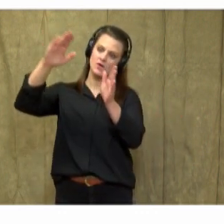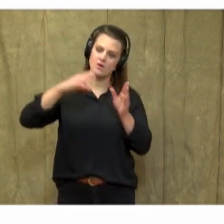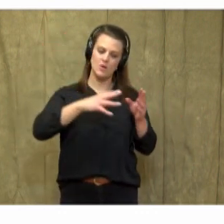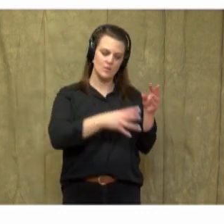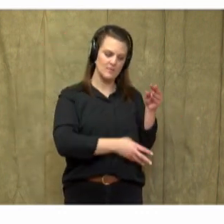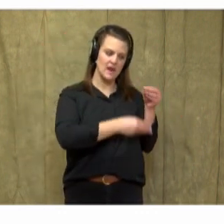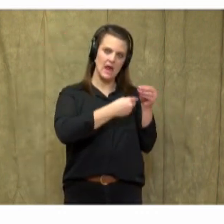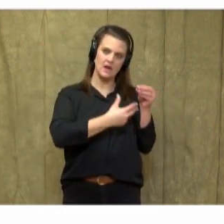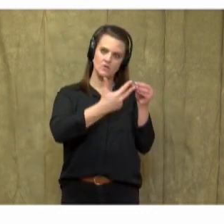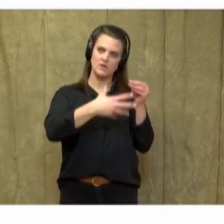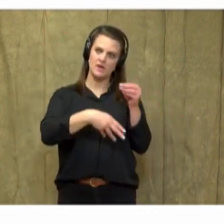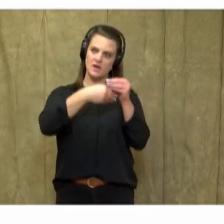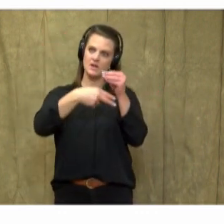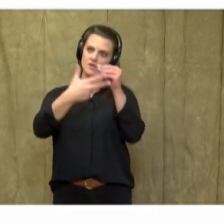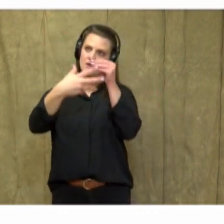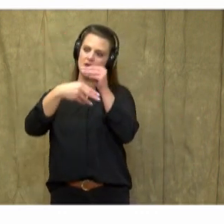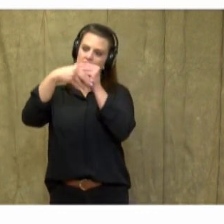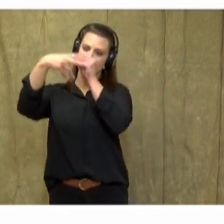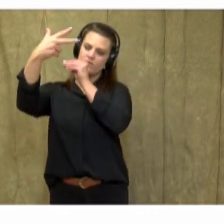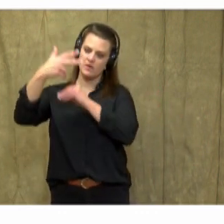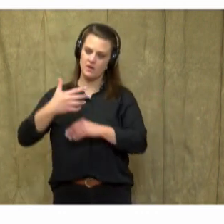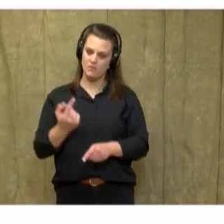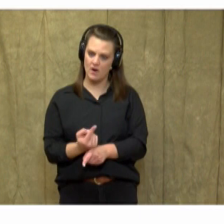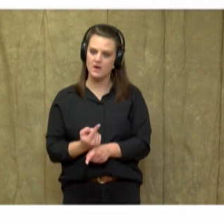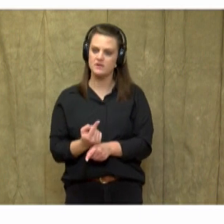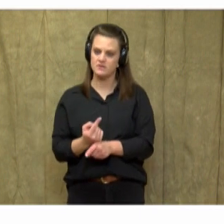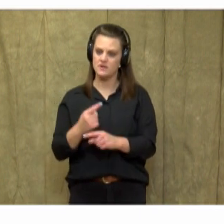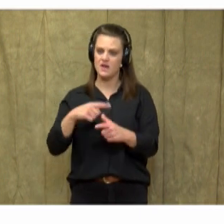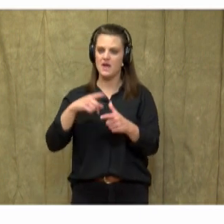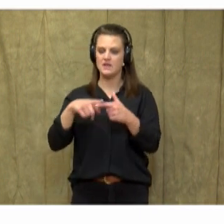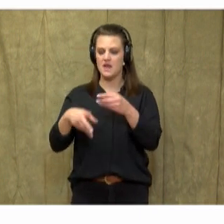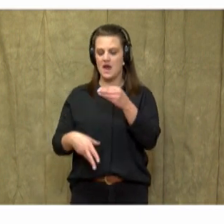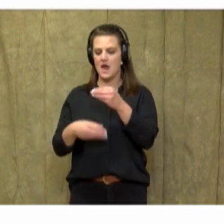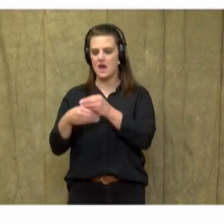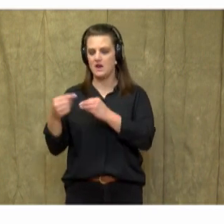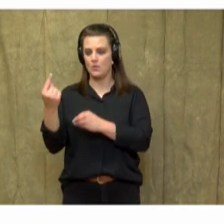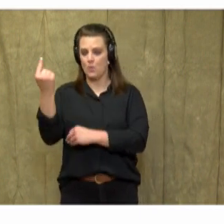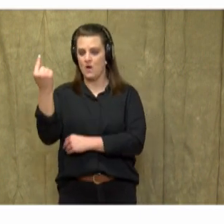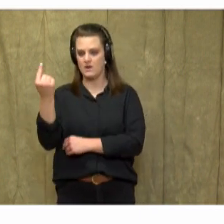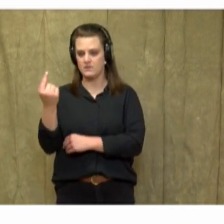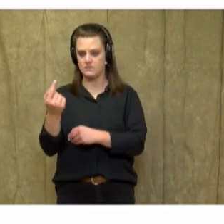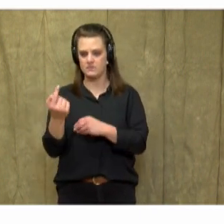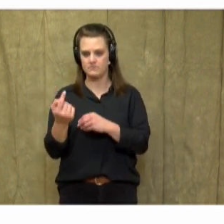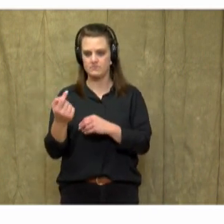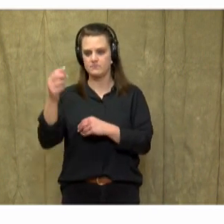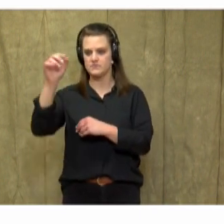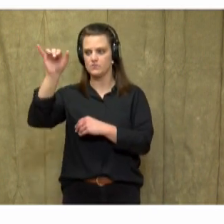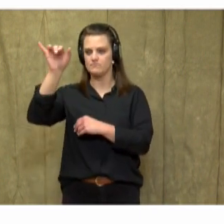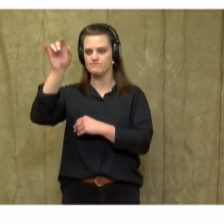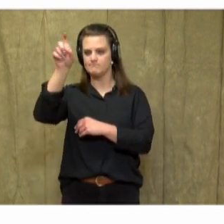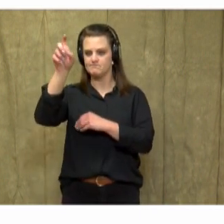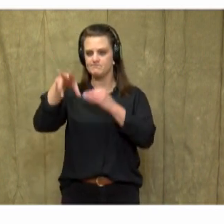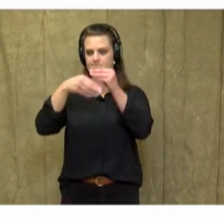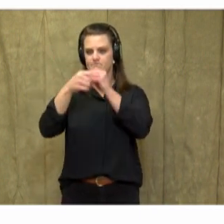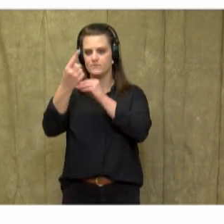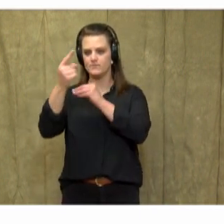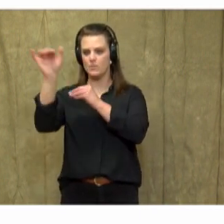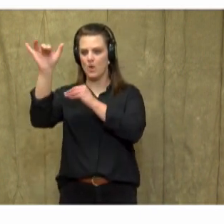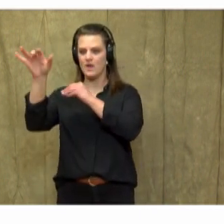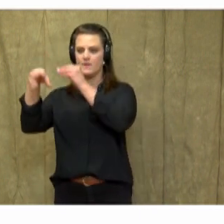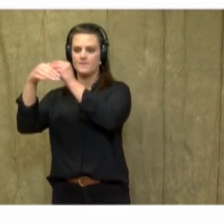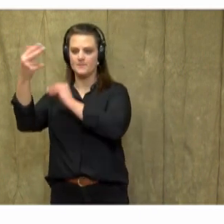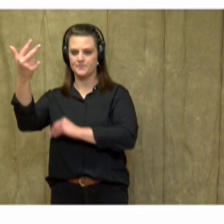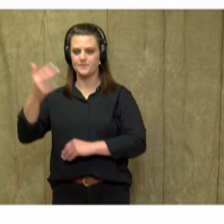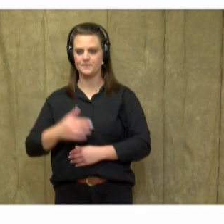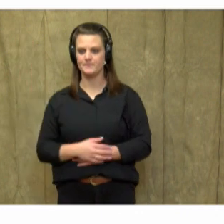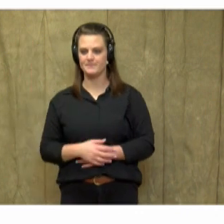adding 3 along the Y and adding 1 along the X. All right, let's see if I can get this one